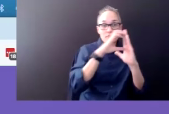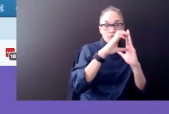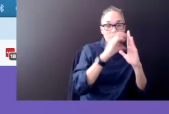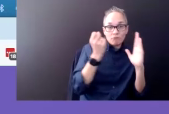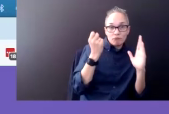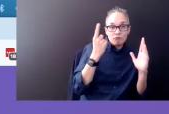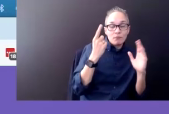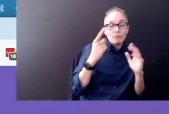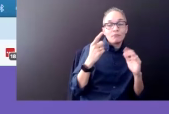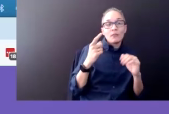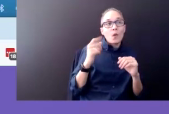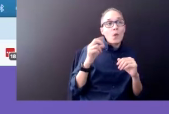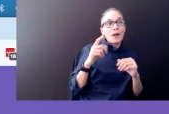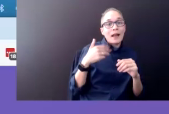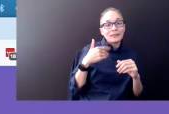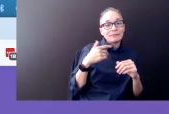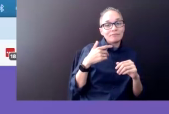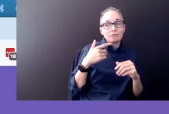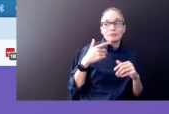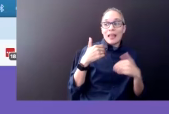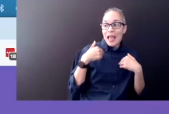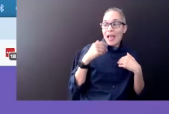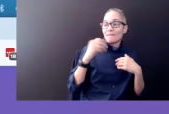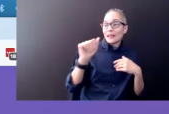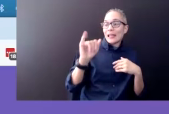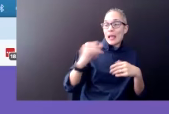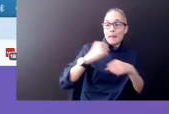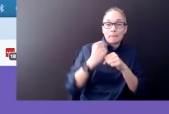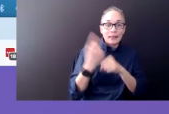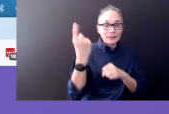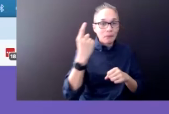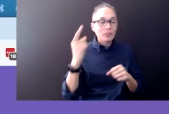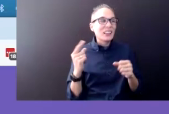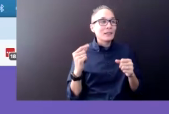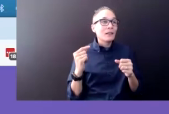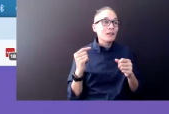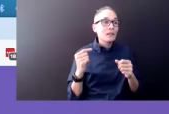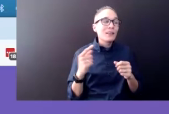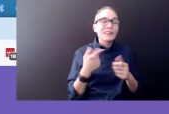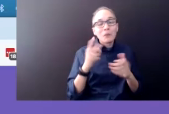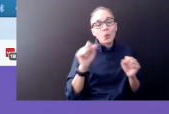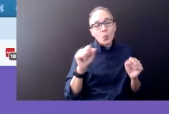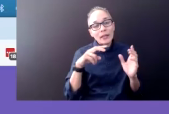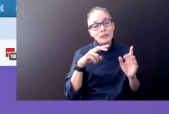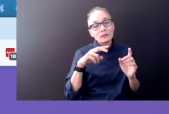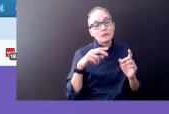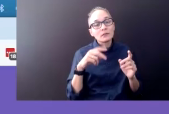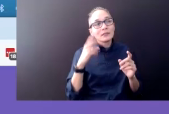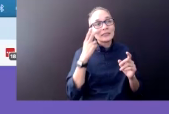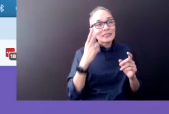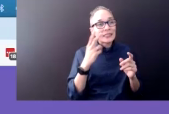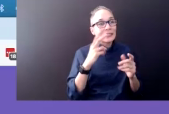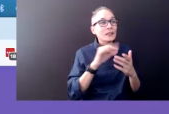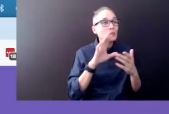even having like AI generate something here. But like the student like we could track like the student leaving the page.